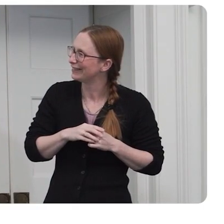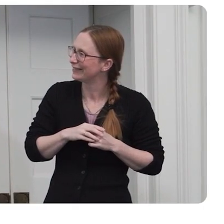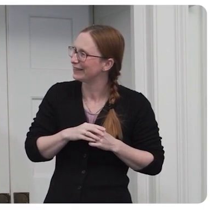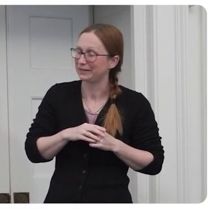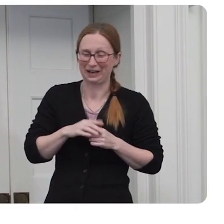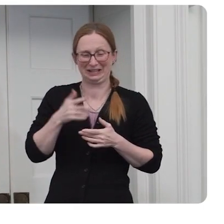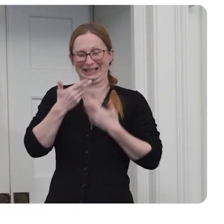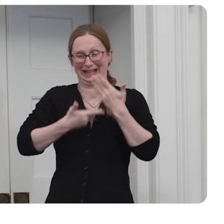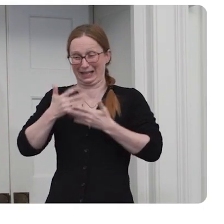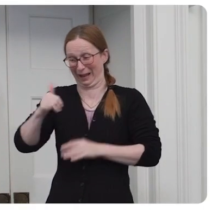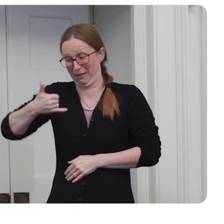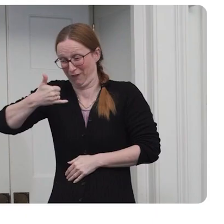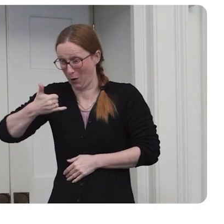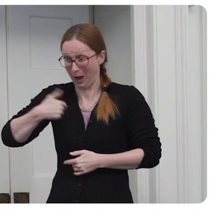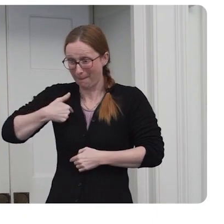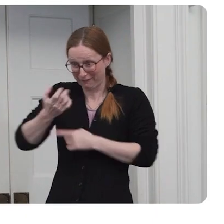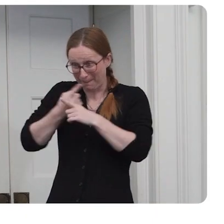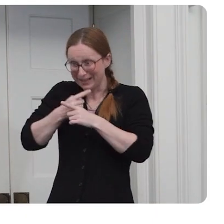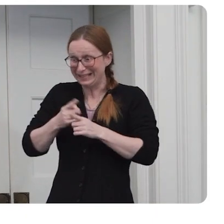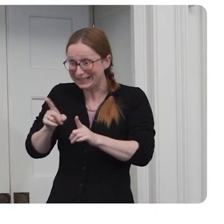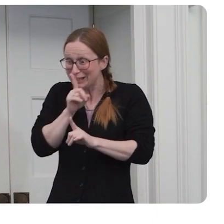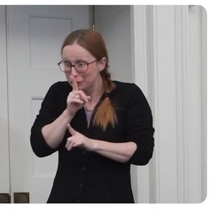am. stand? I'm having my meeting now. I am.